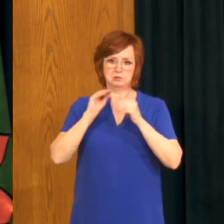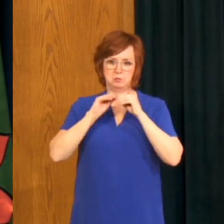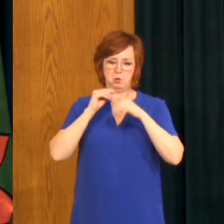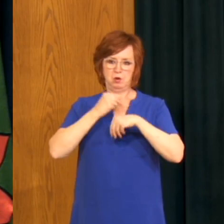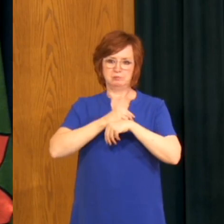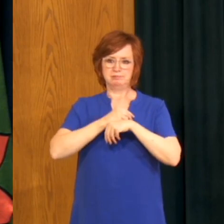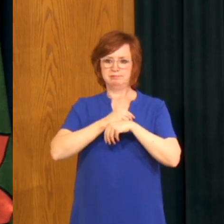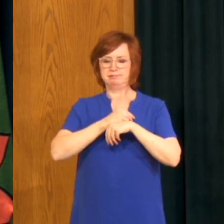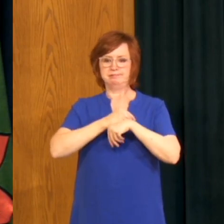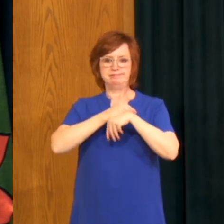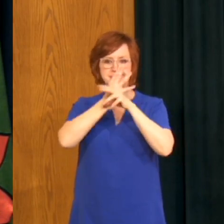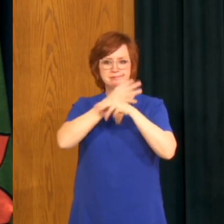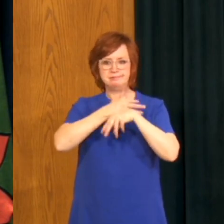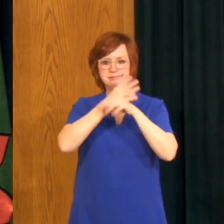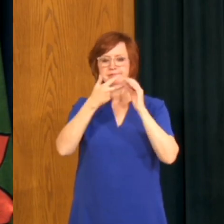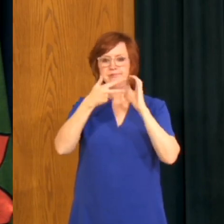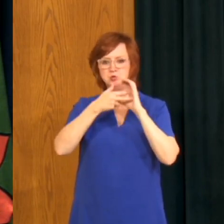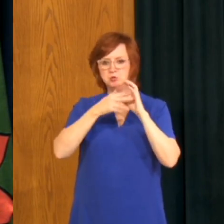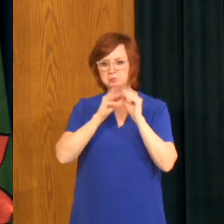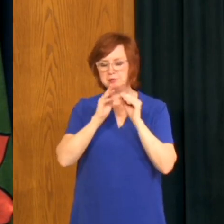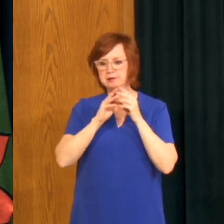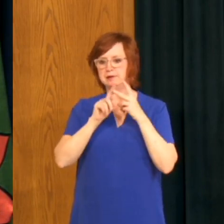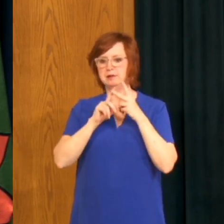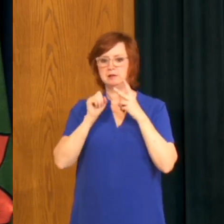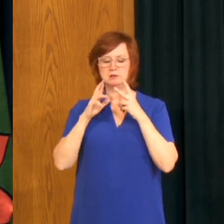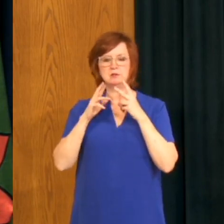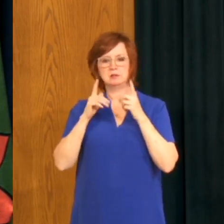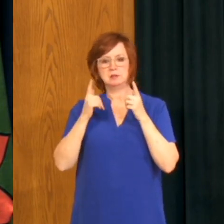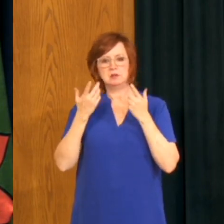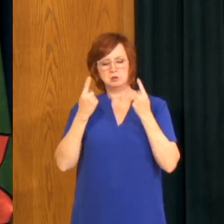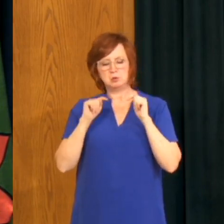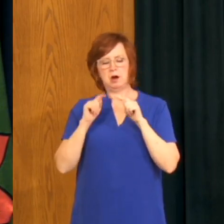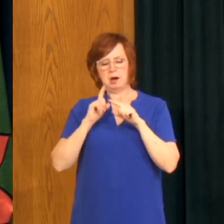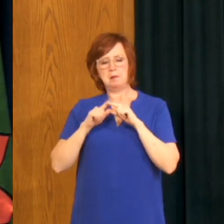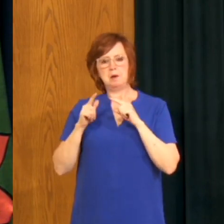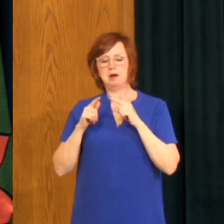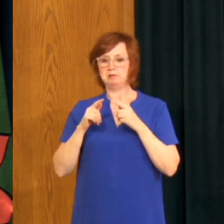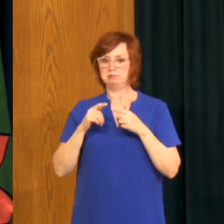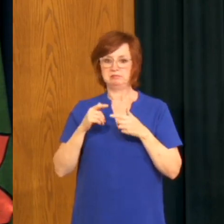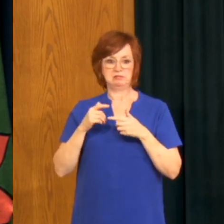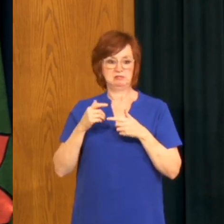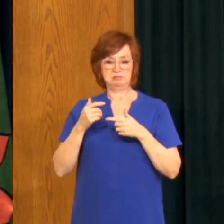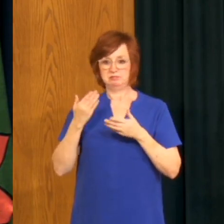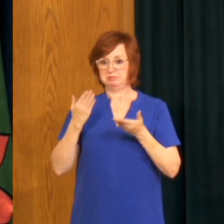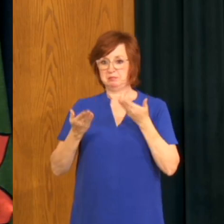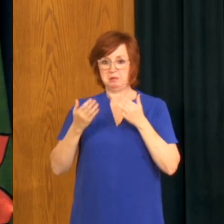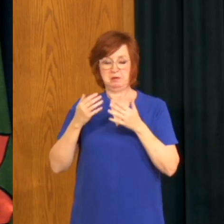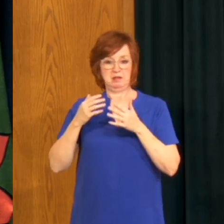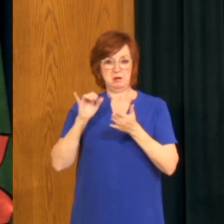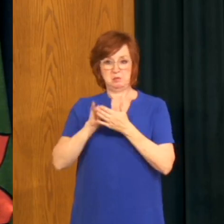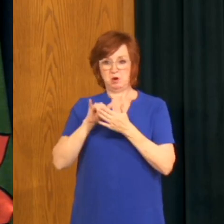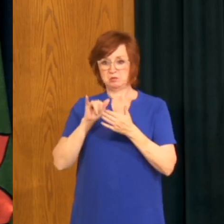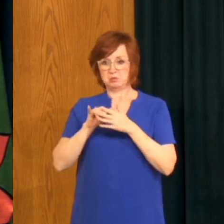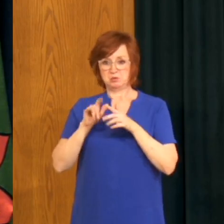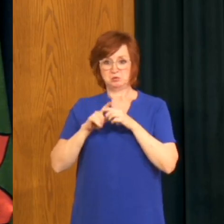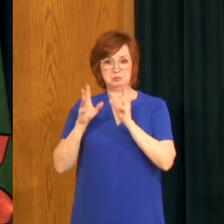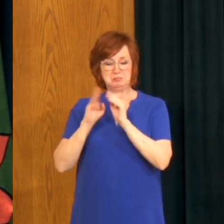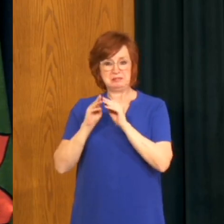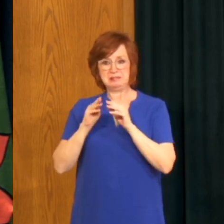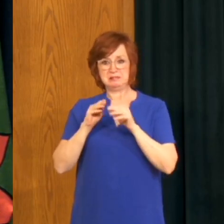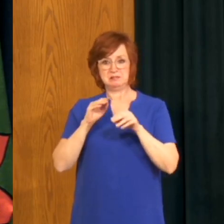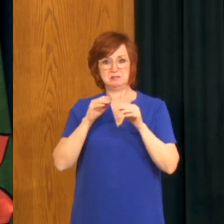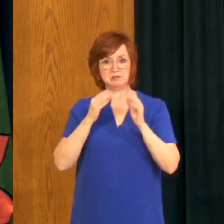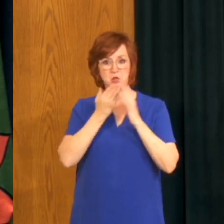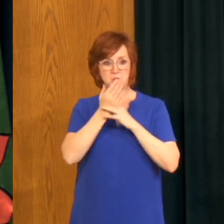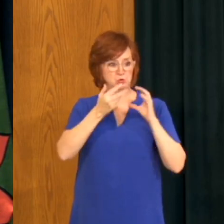will be some international that will be required, additional international travel as we look ahead through the next number of weeks